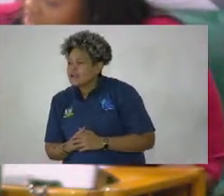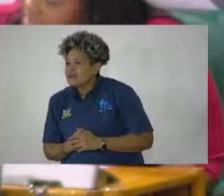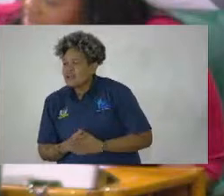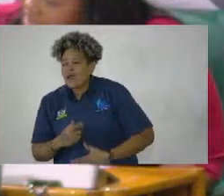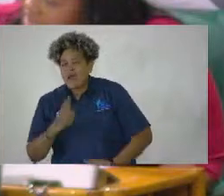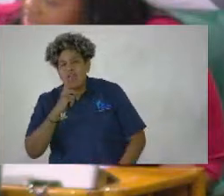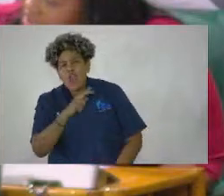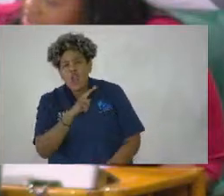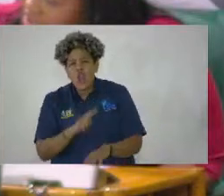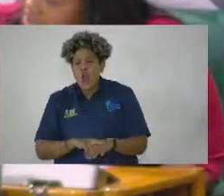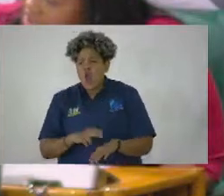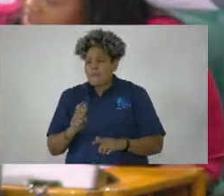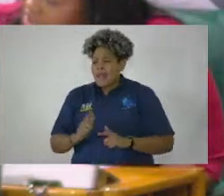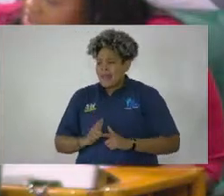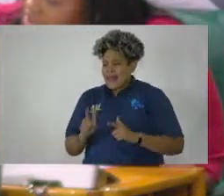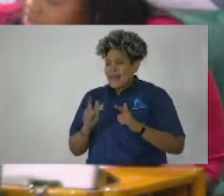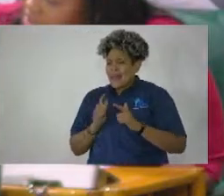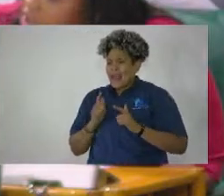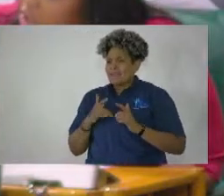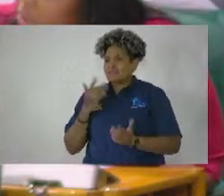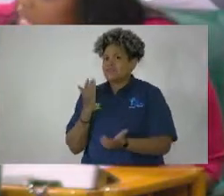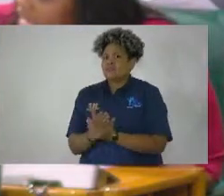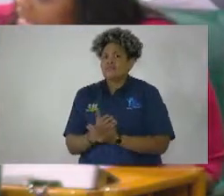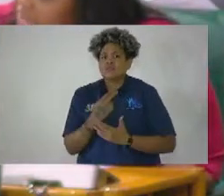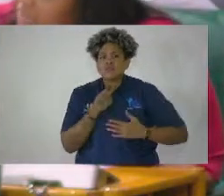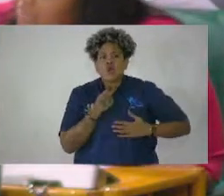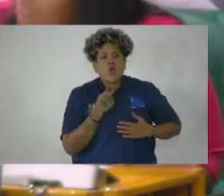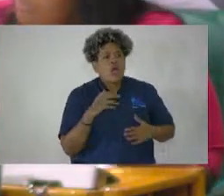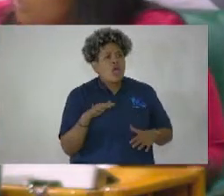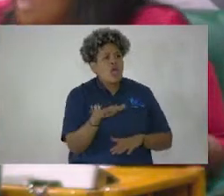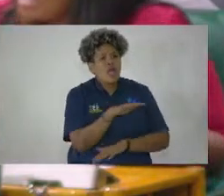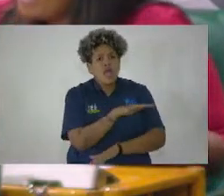and normal life came to a halt.